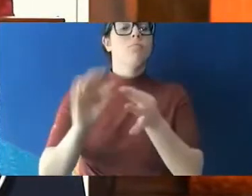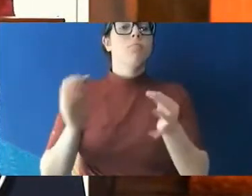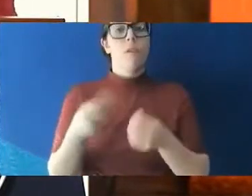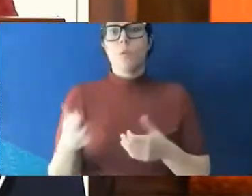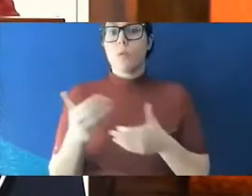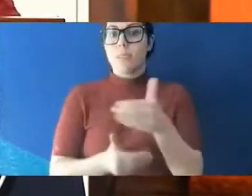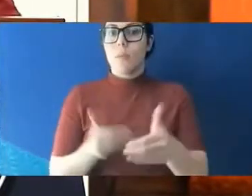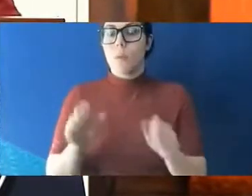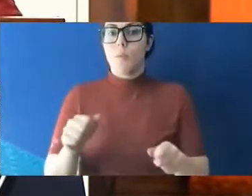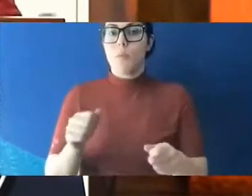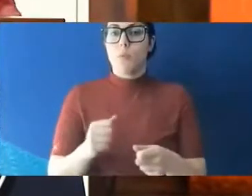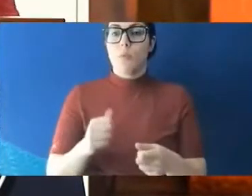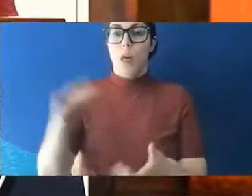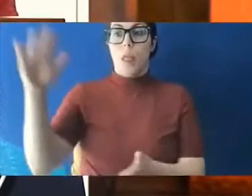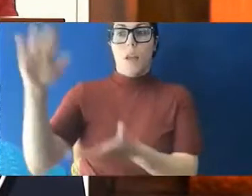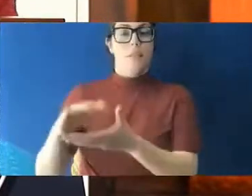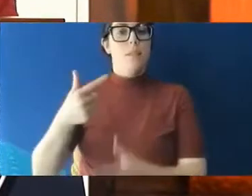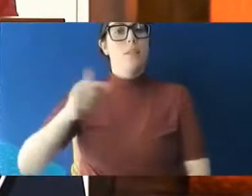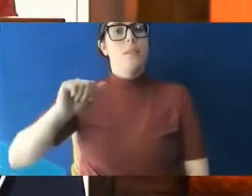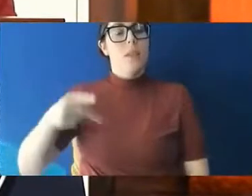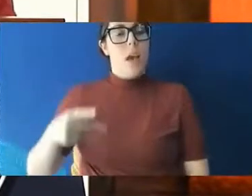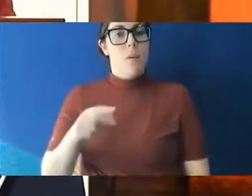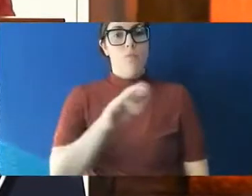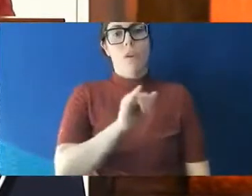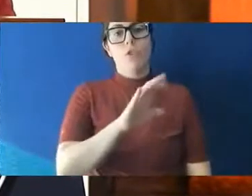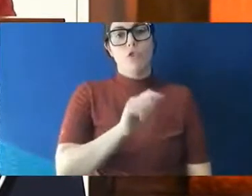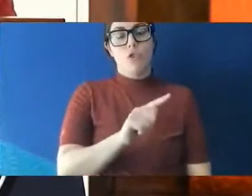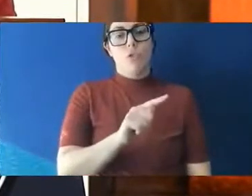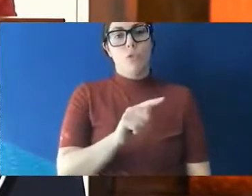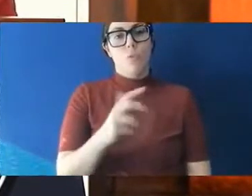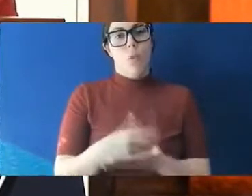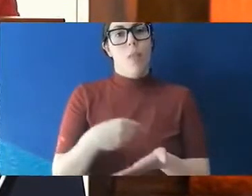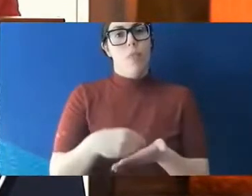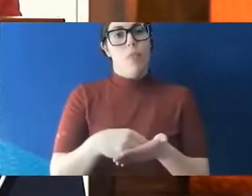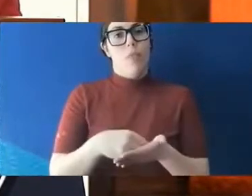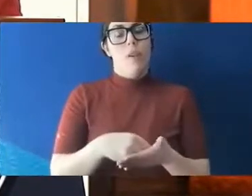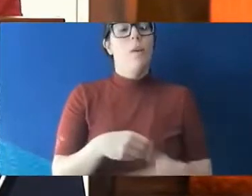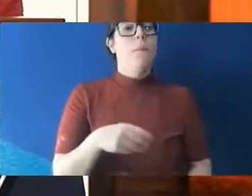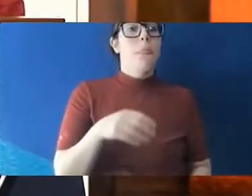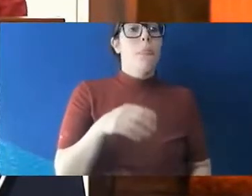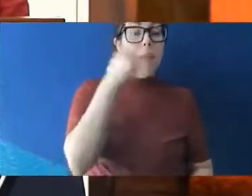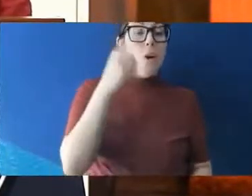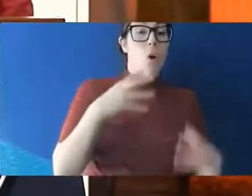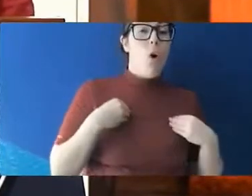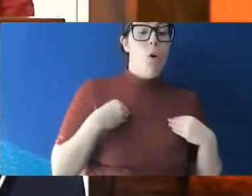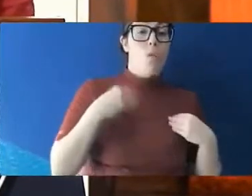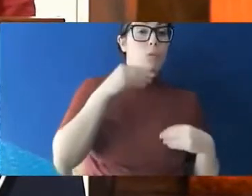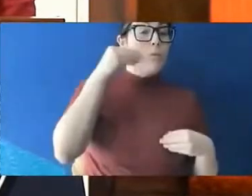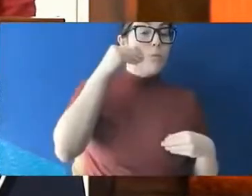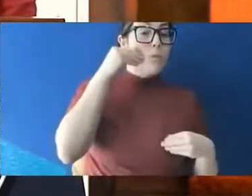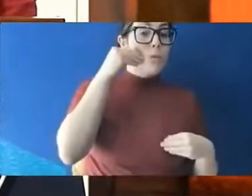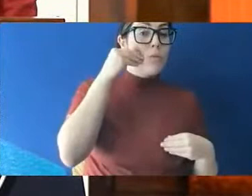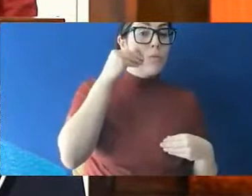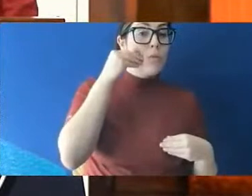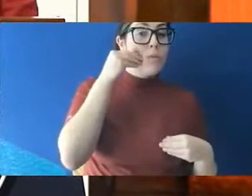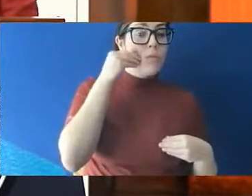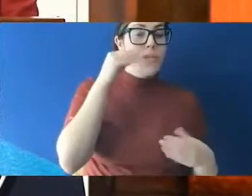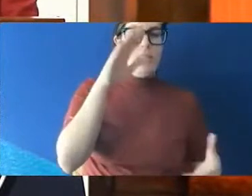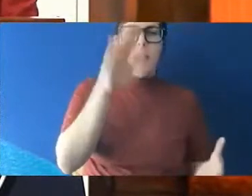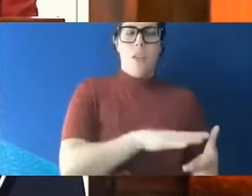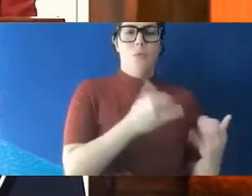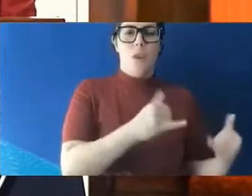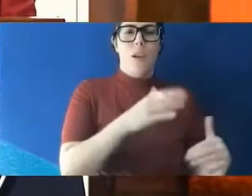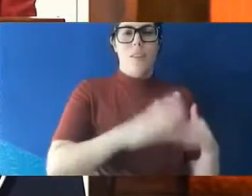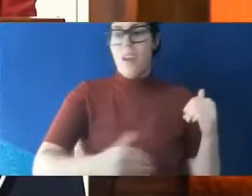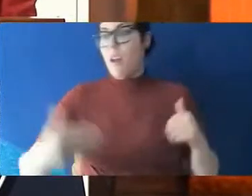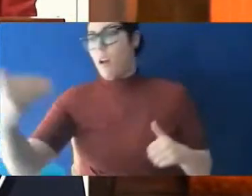the racial wealth gap. With Black homeownership lower today than when the Fair Housing Act was passed